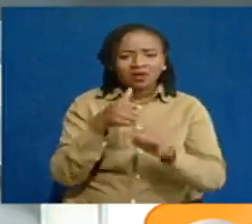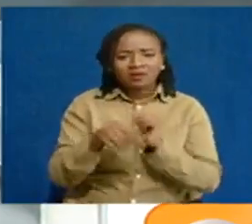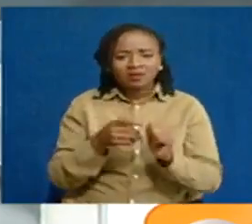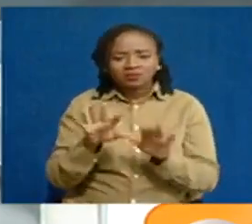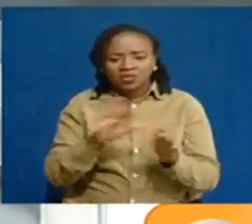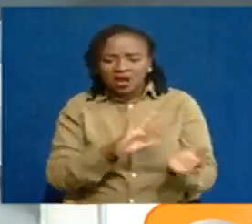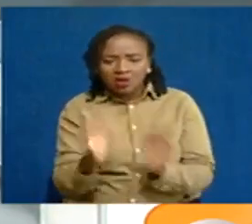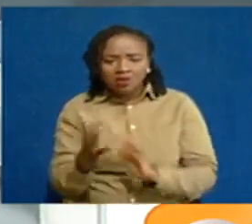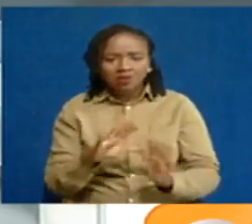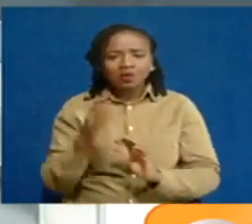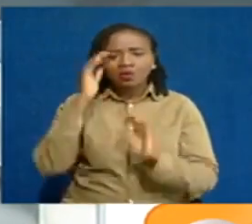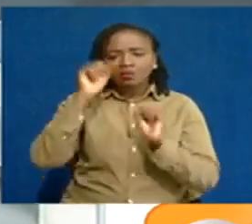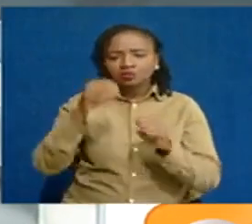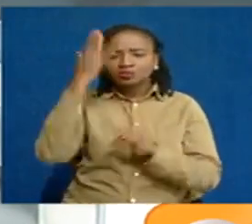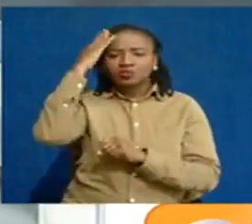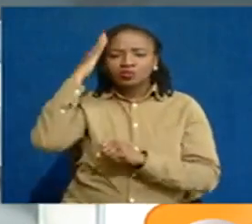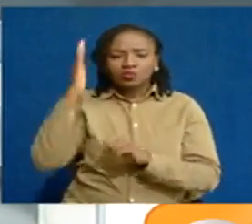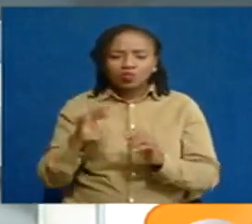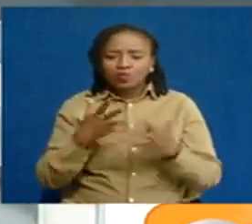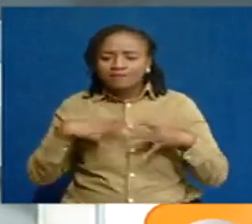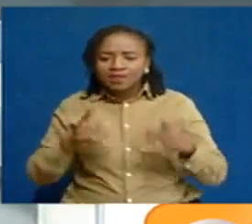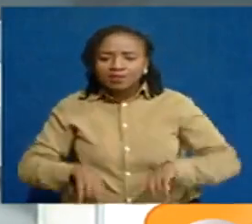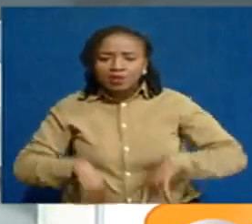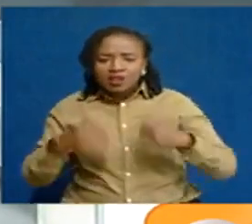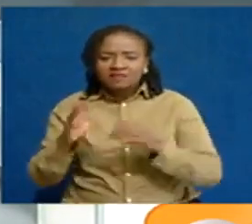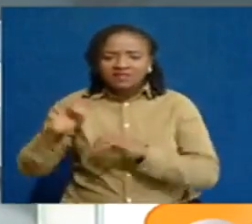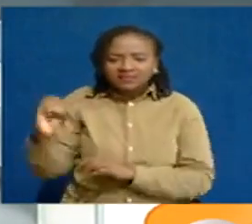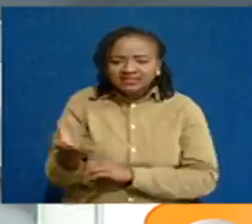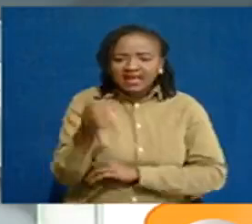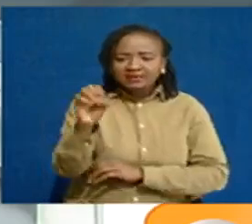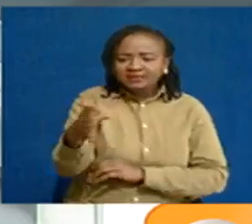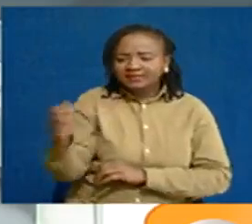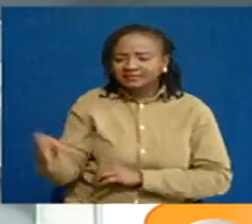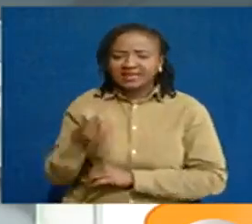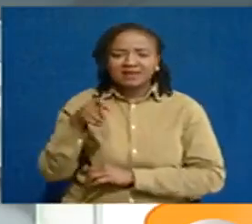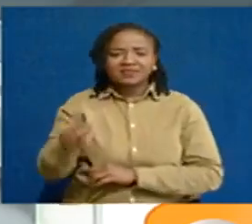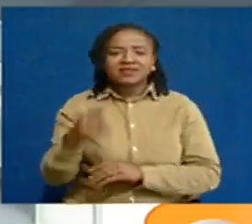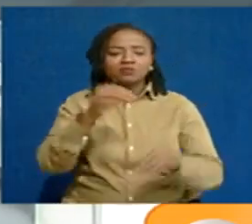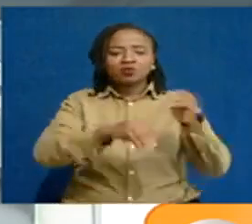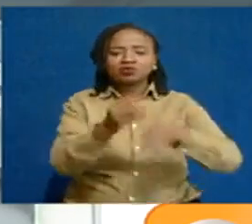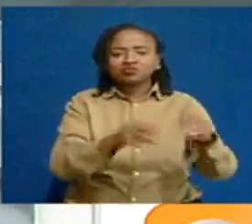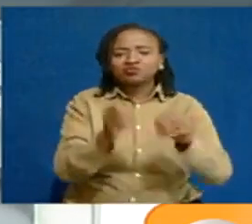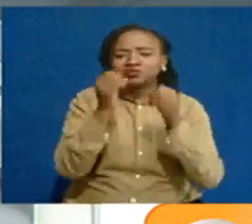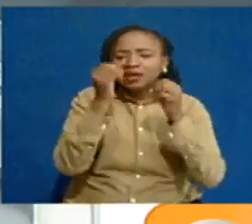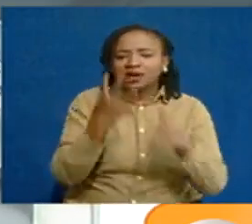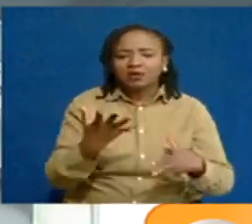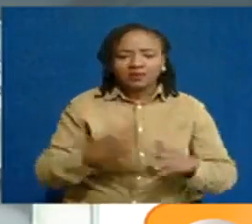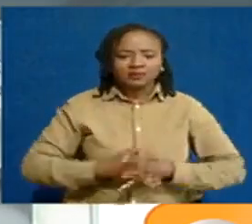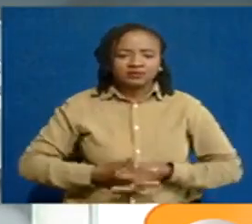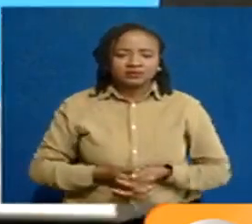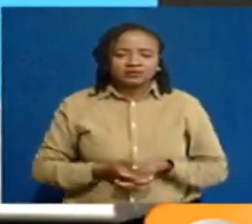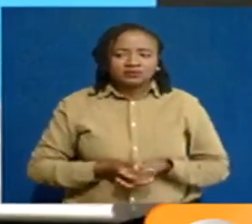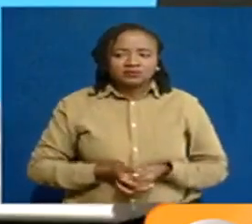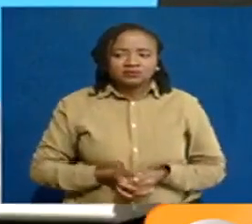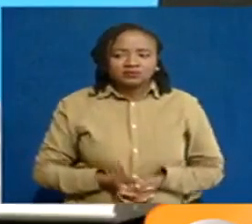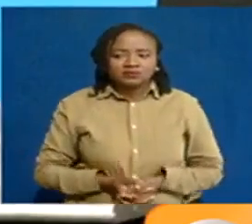determine how the informal sector households will be banded to determine their annual contribution to the health fund.